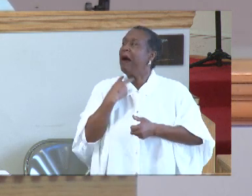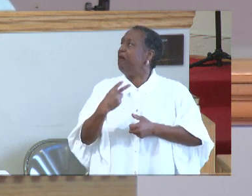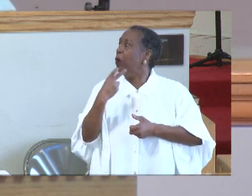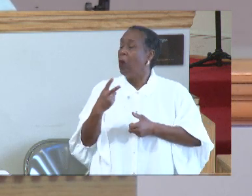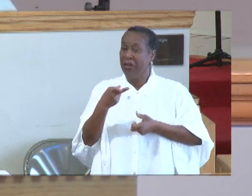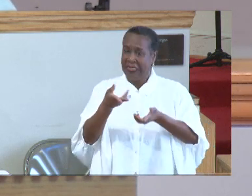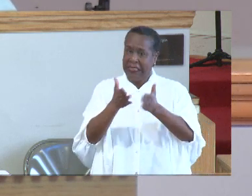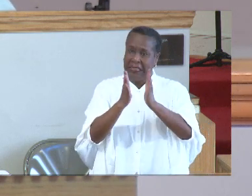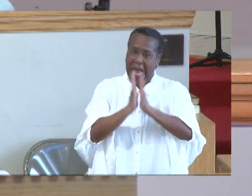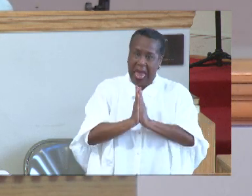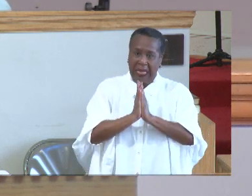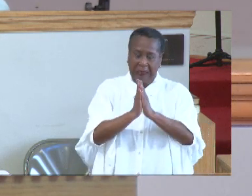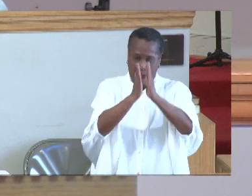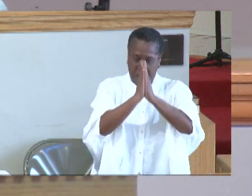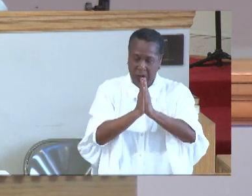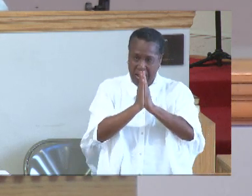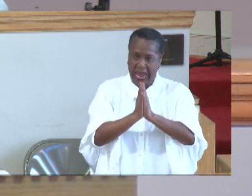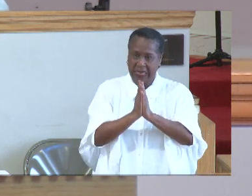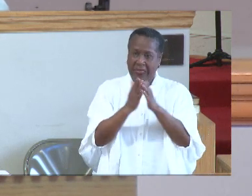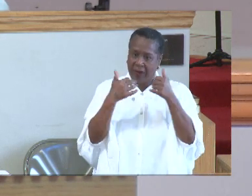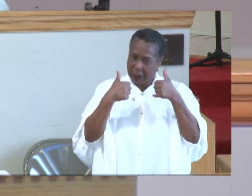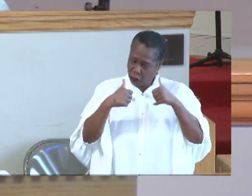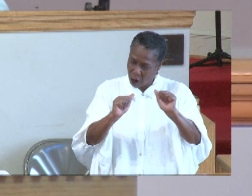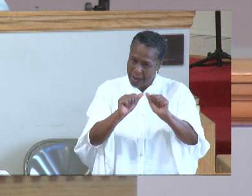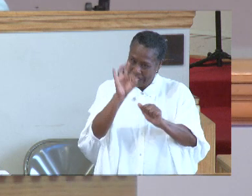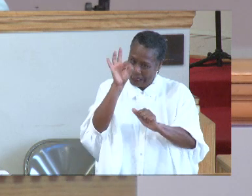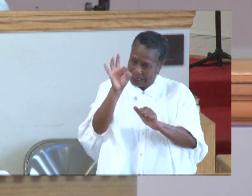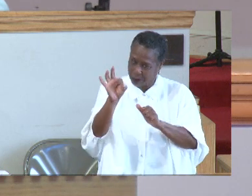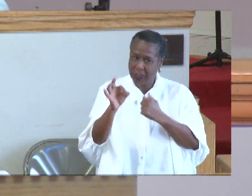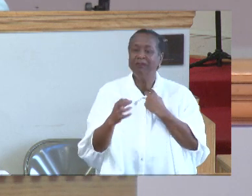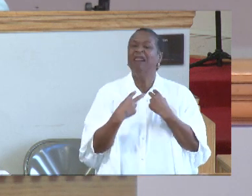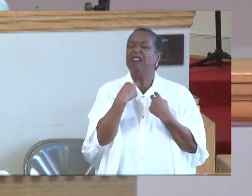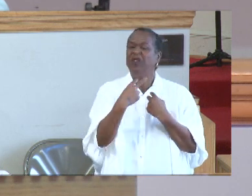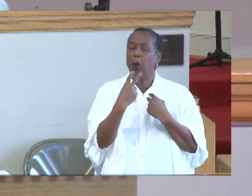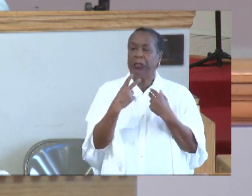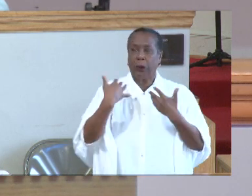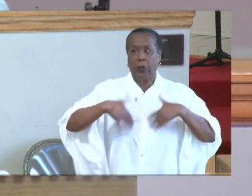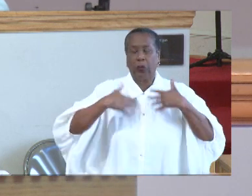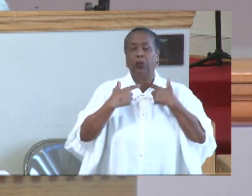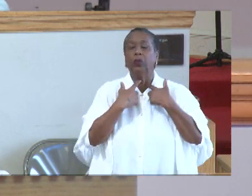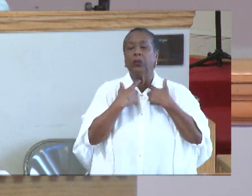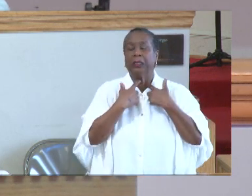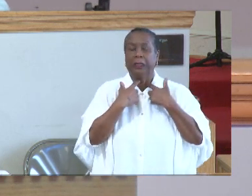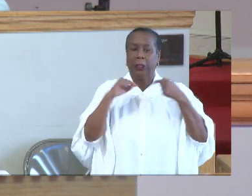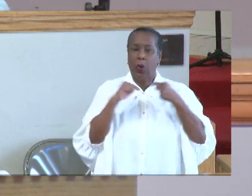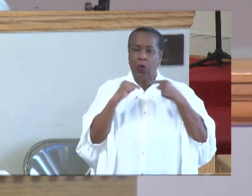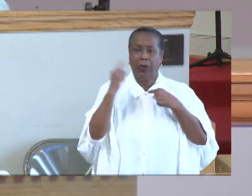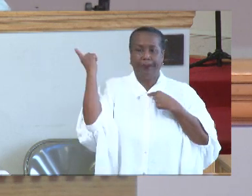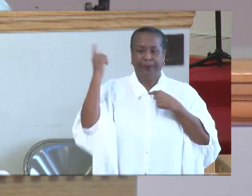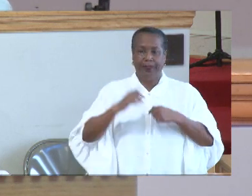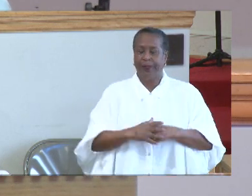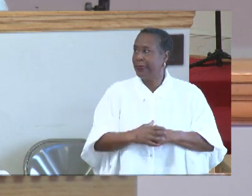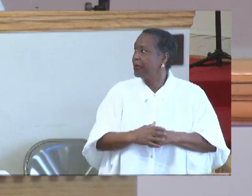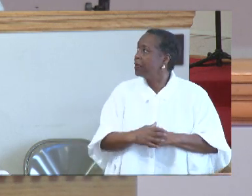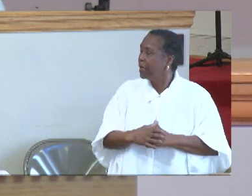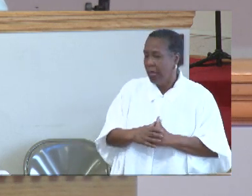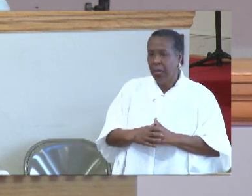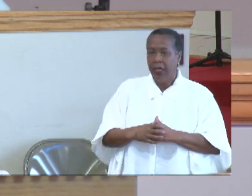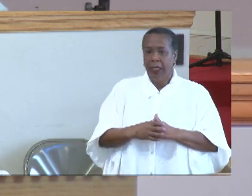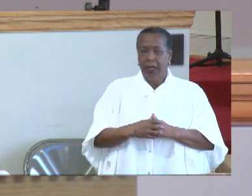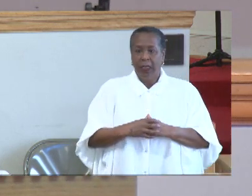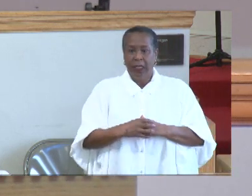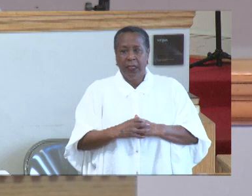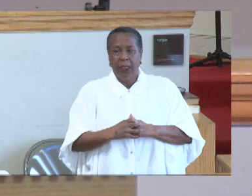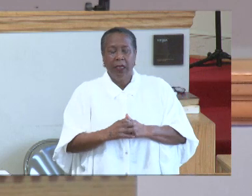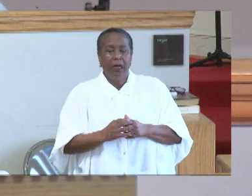the Easter motif. I invite you to stand now that we might unshelve